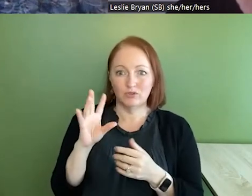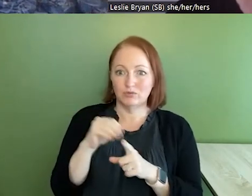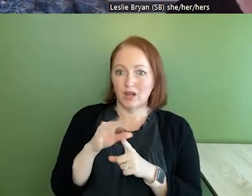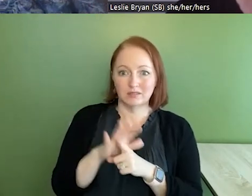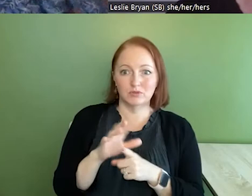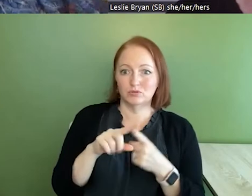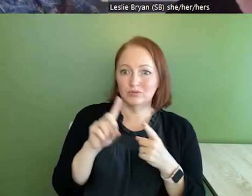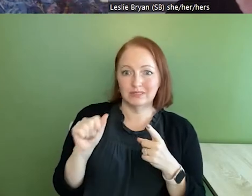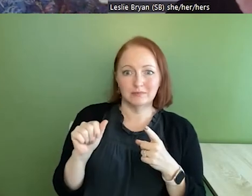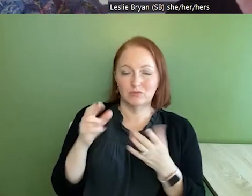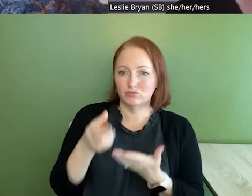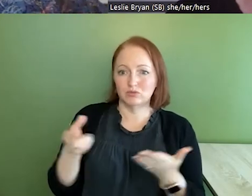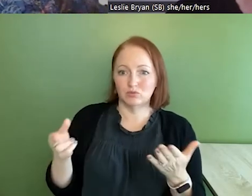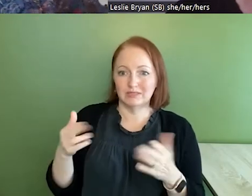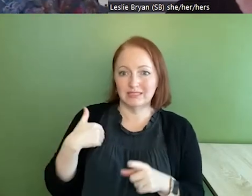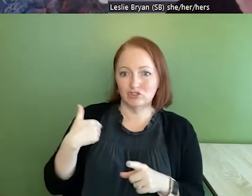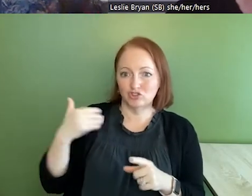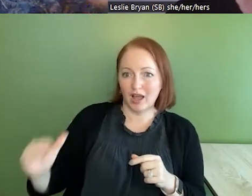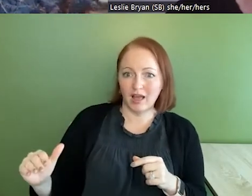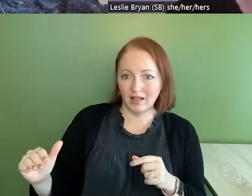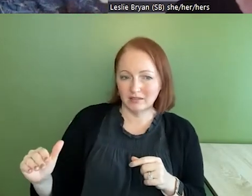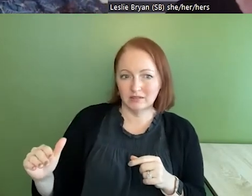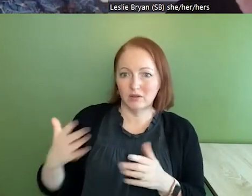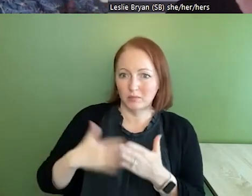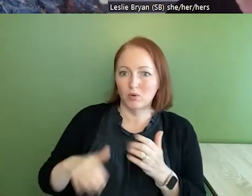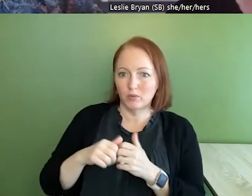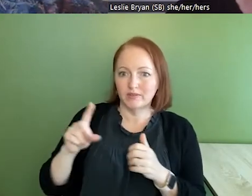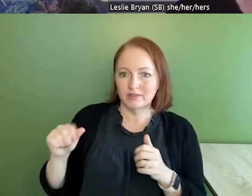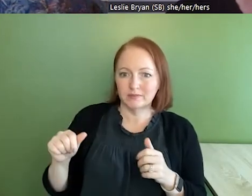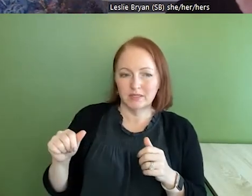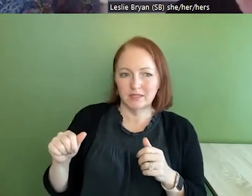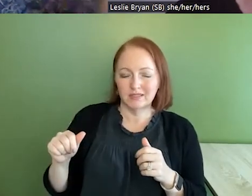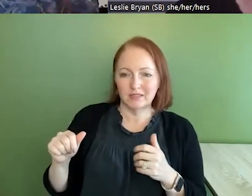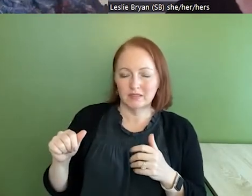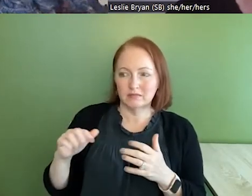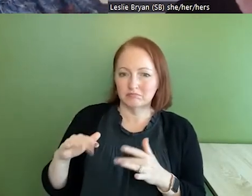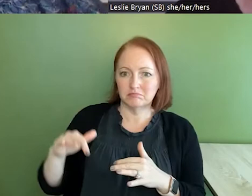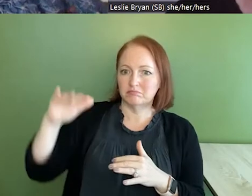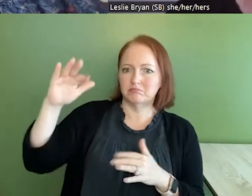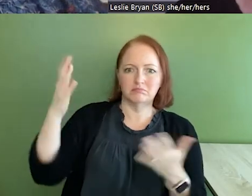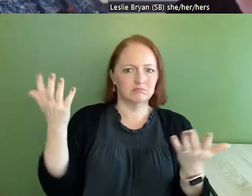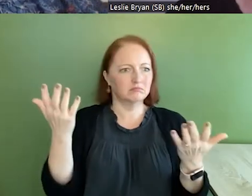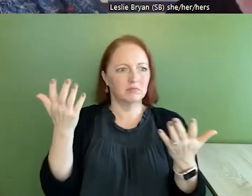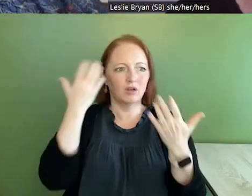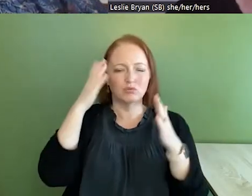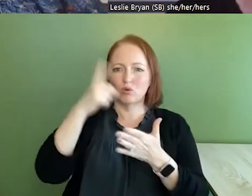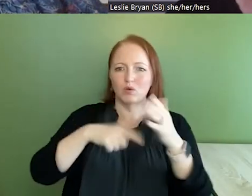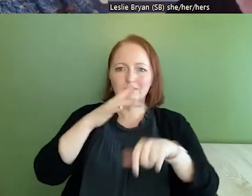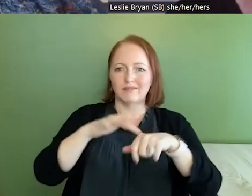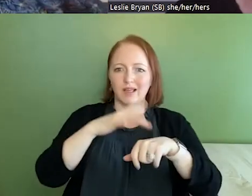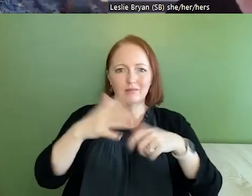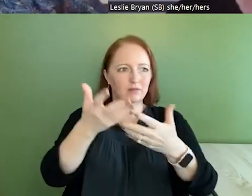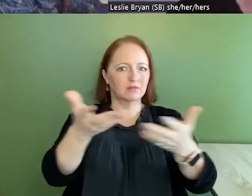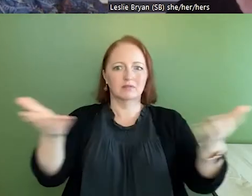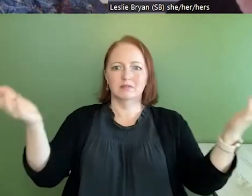disability resources as a child, as somebody who was born with a disability, you don't know, you may not know what technology is available to you and